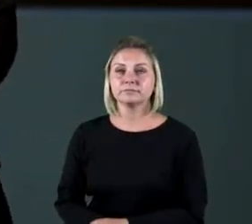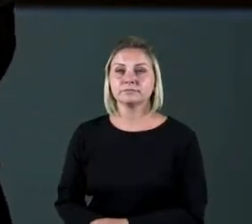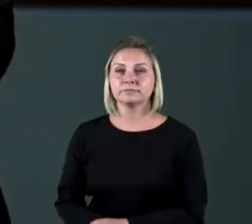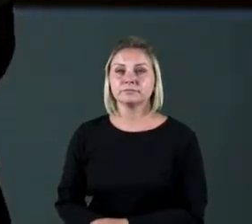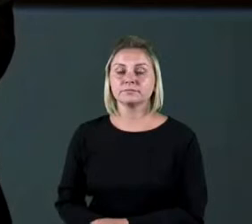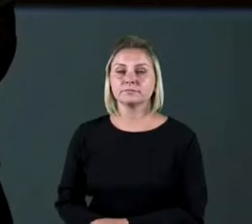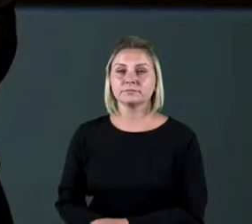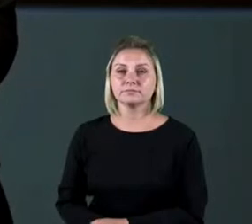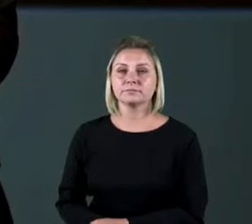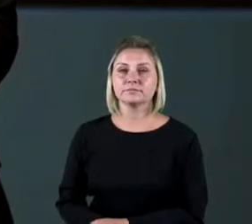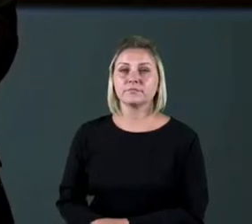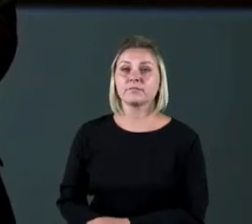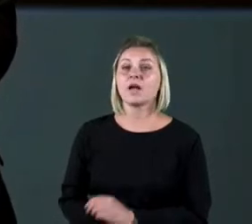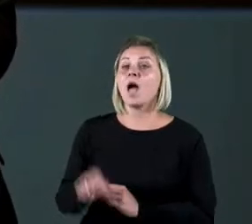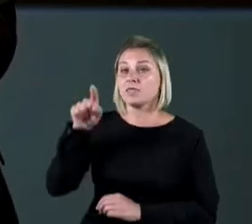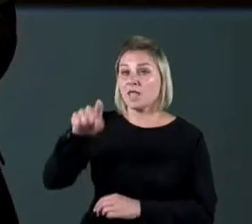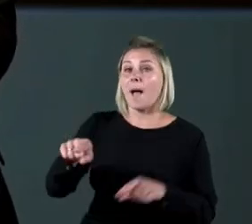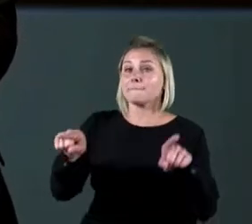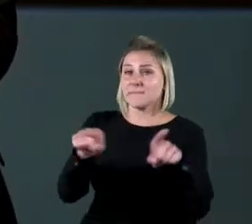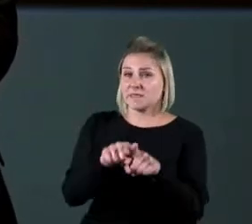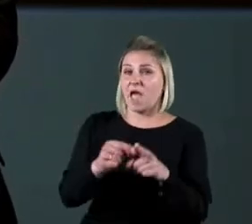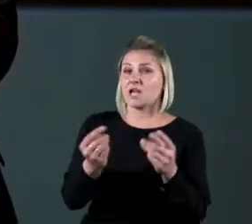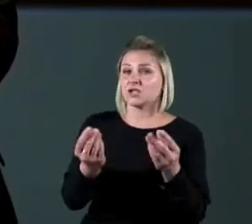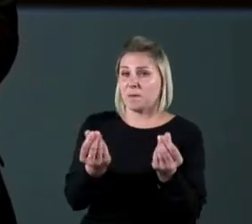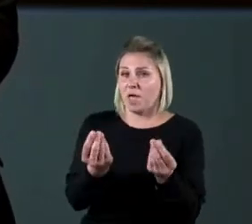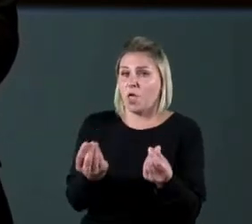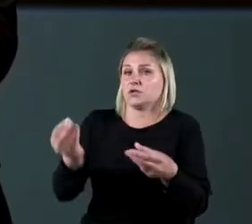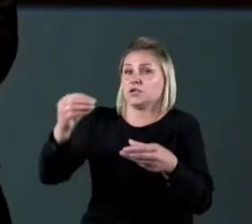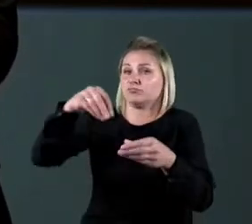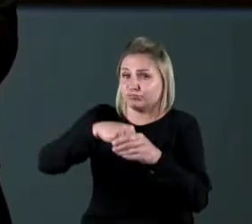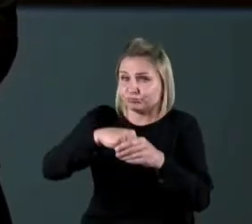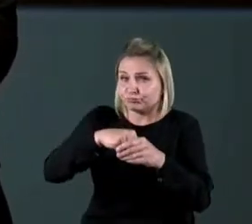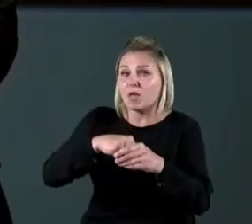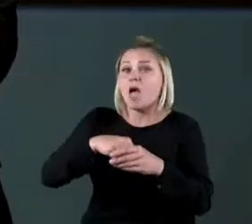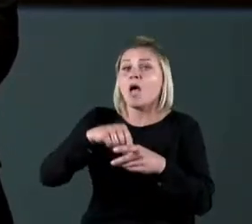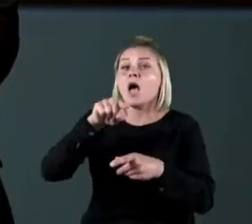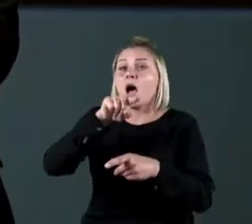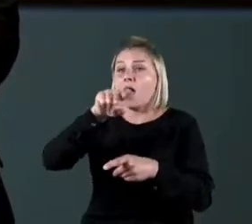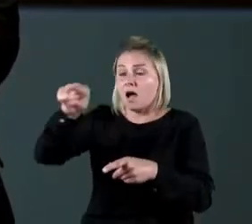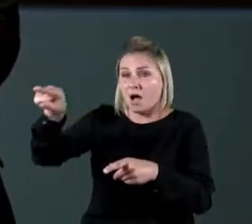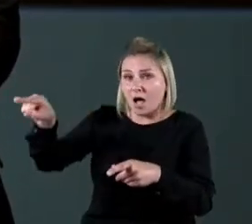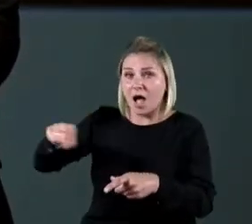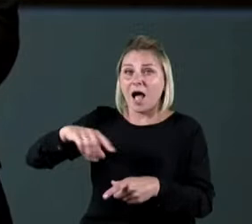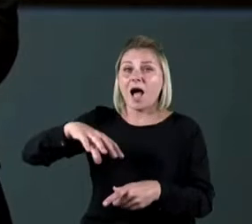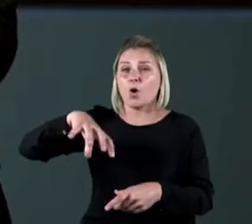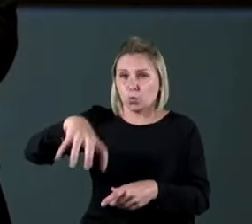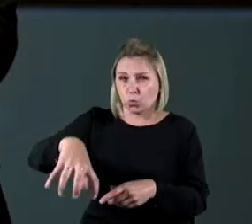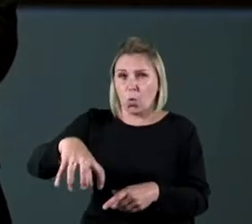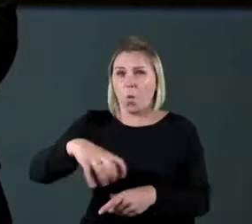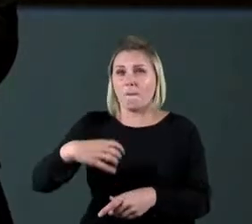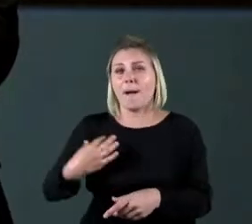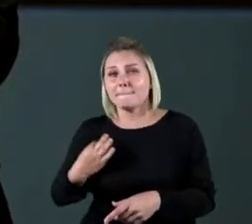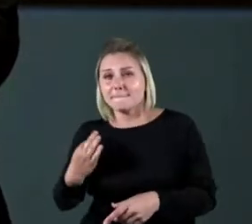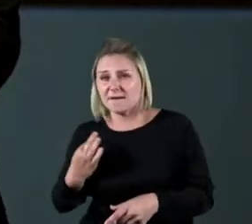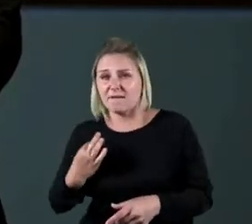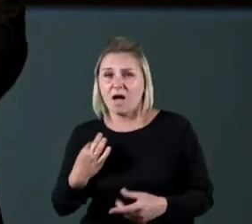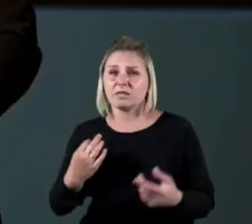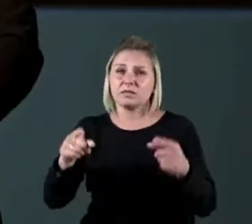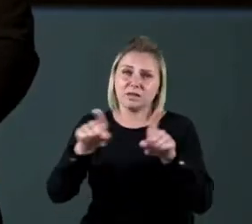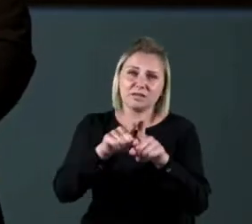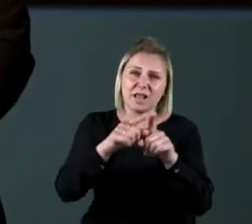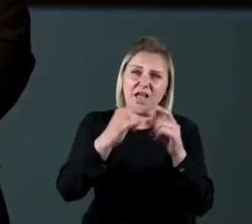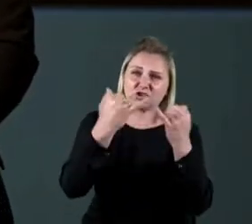UNDP is investing in these tools while brokering relationships with private sector and other tech players through the Accelerator